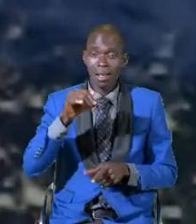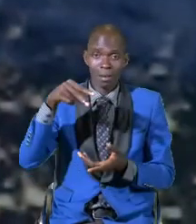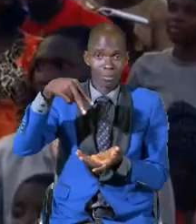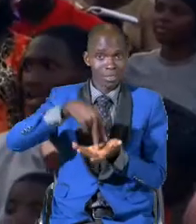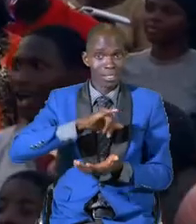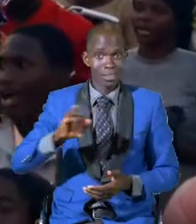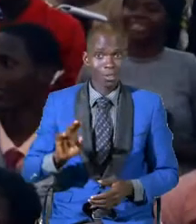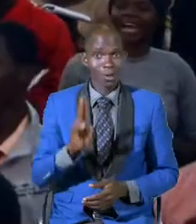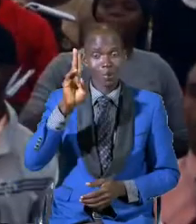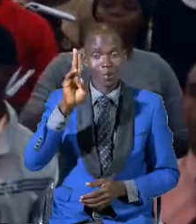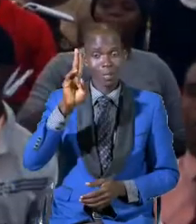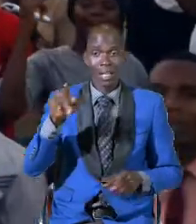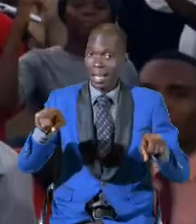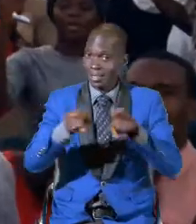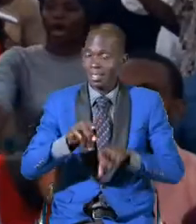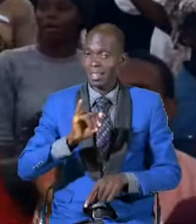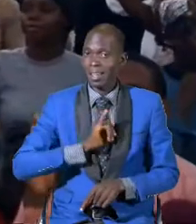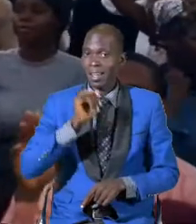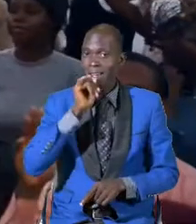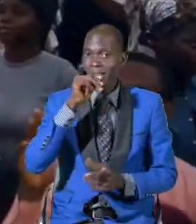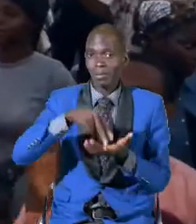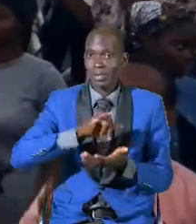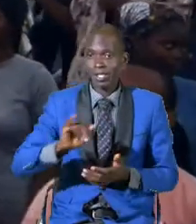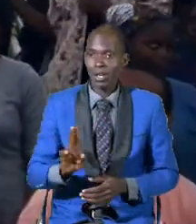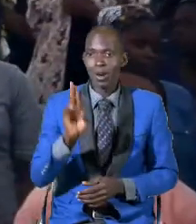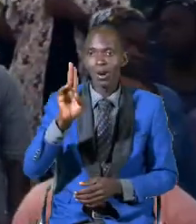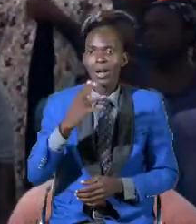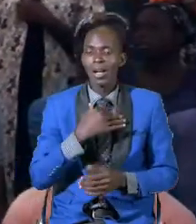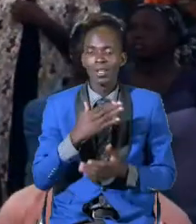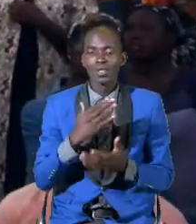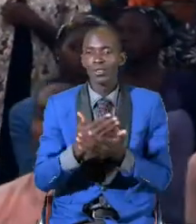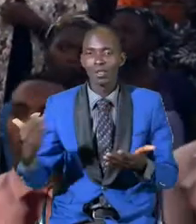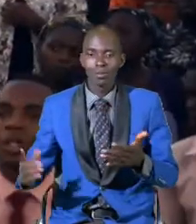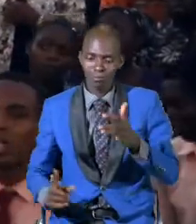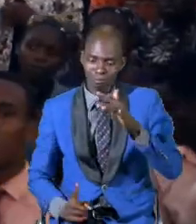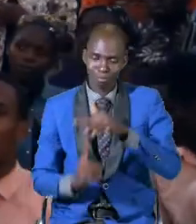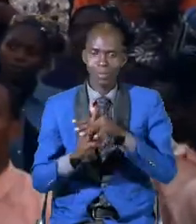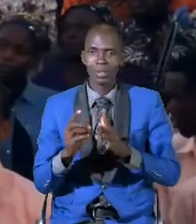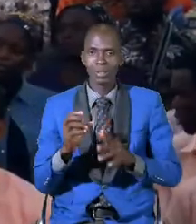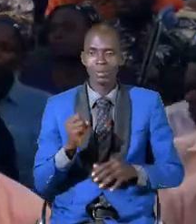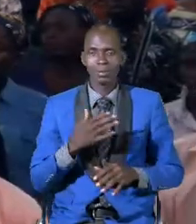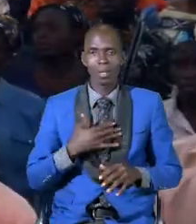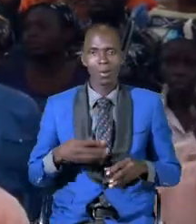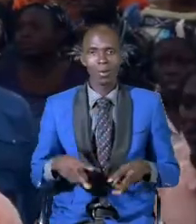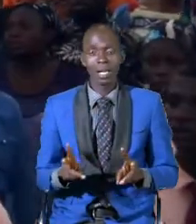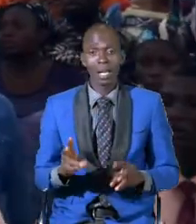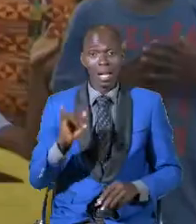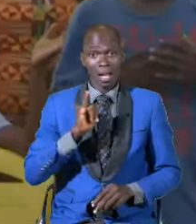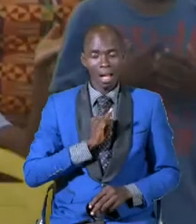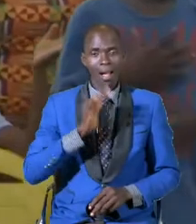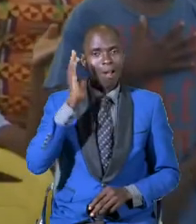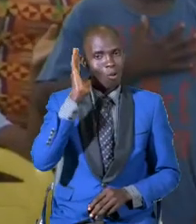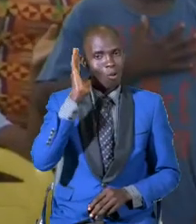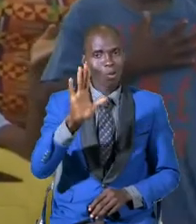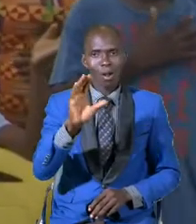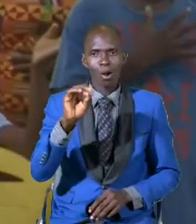am climbing up. And something crosses my way. I will go.